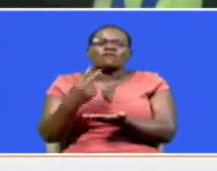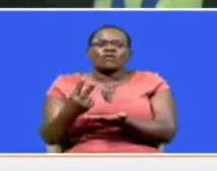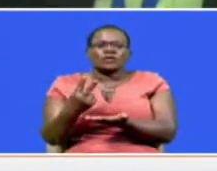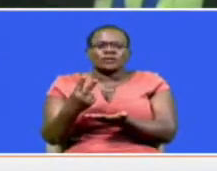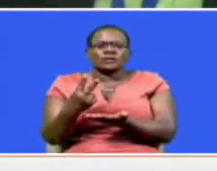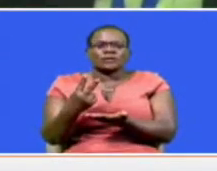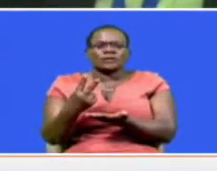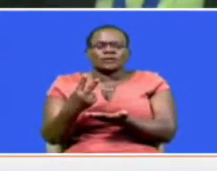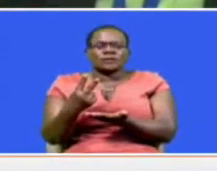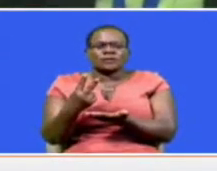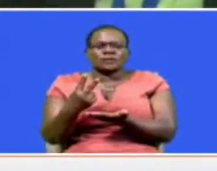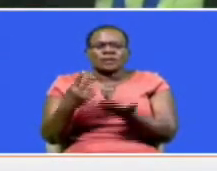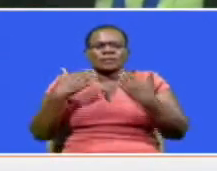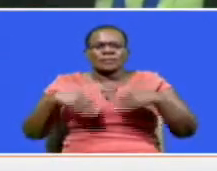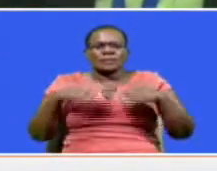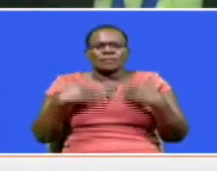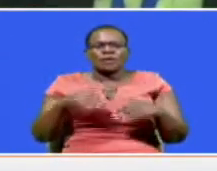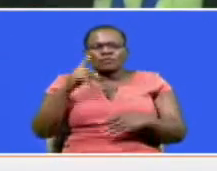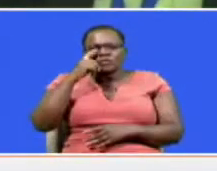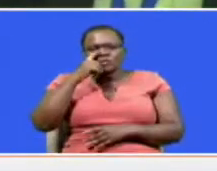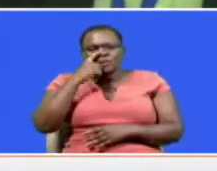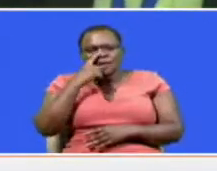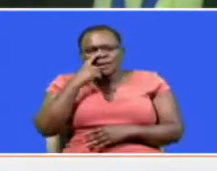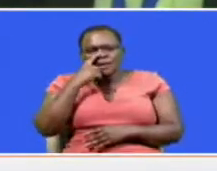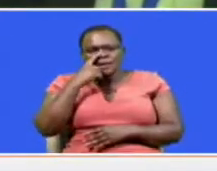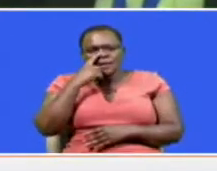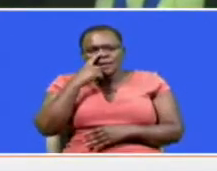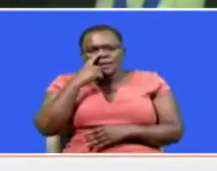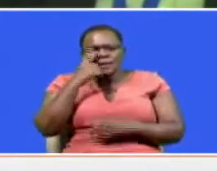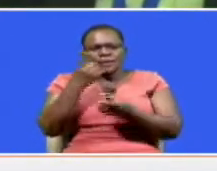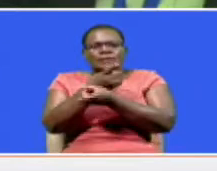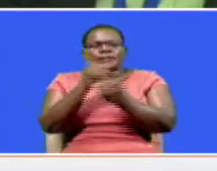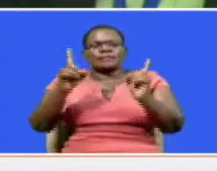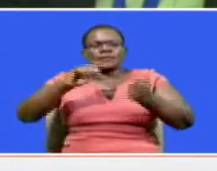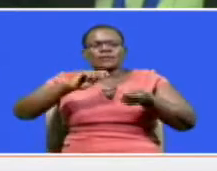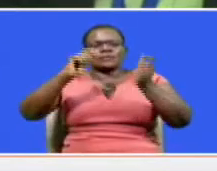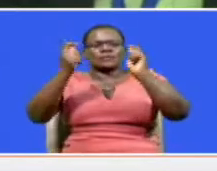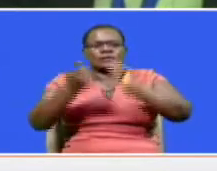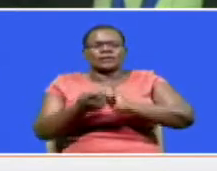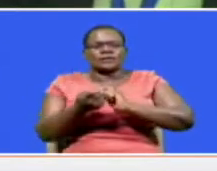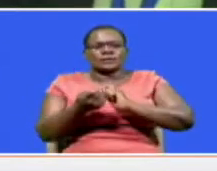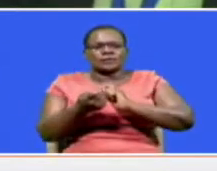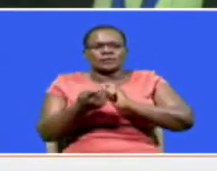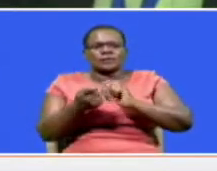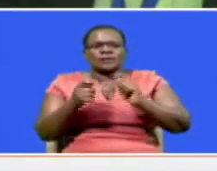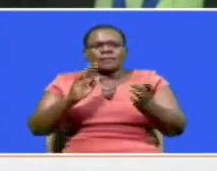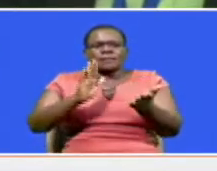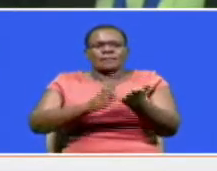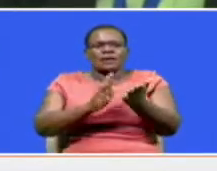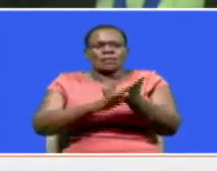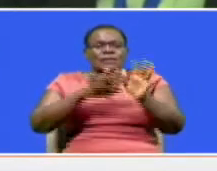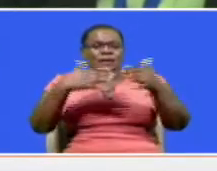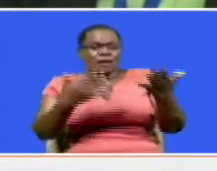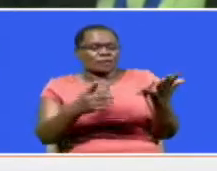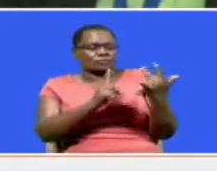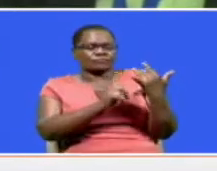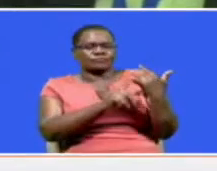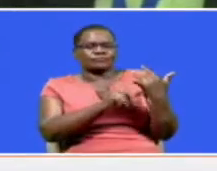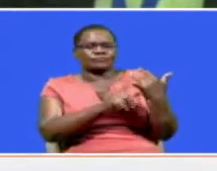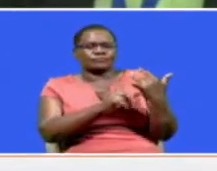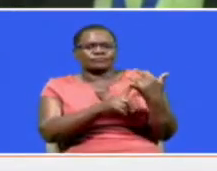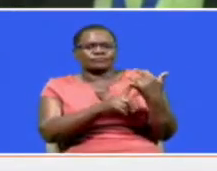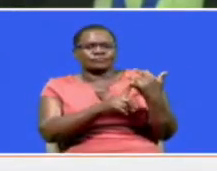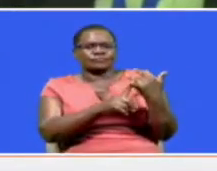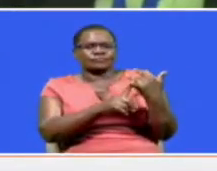and aspirations of the people of Sudan for a democratic transition. And I recommend as follows.